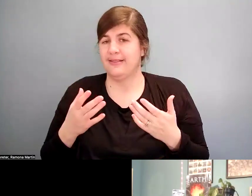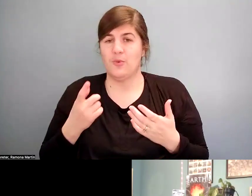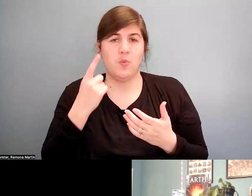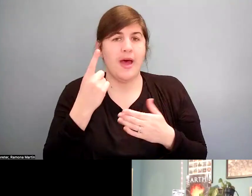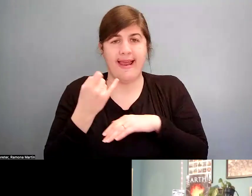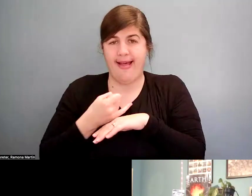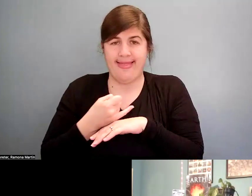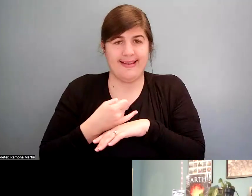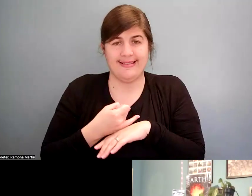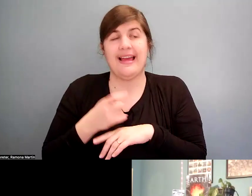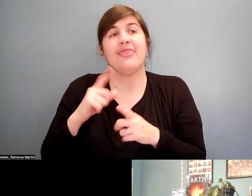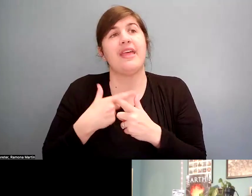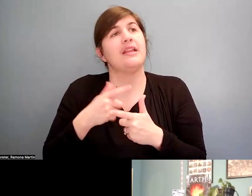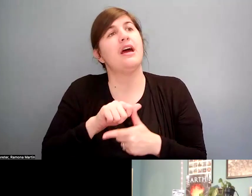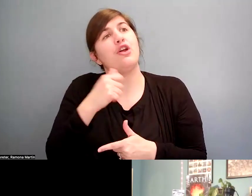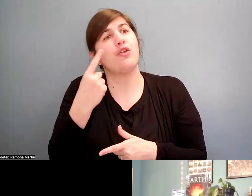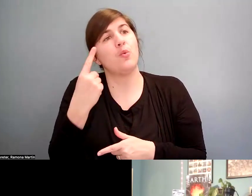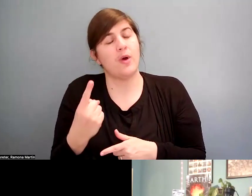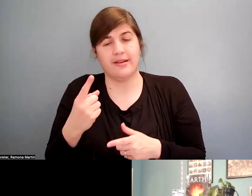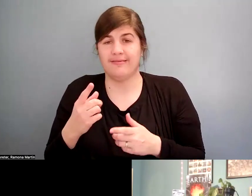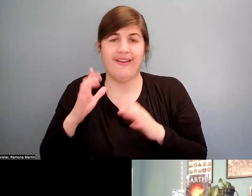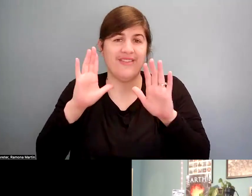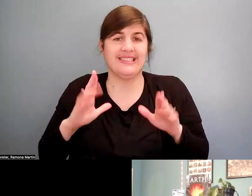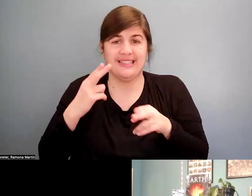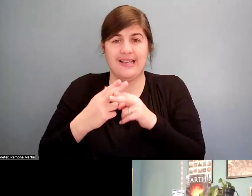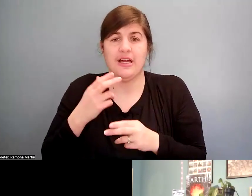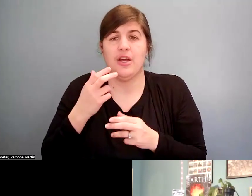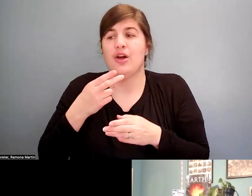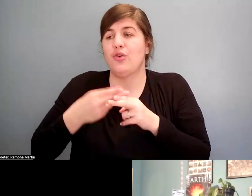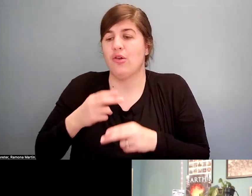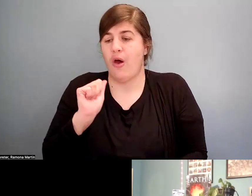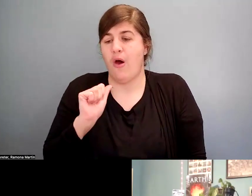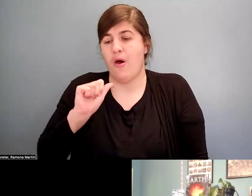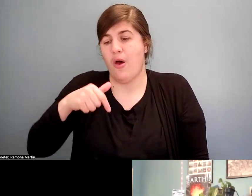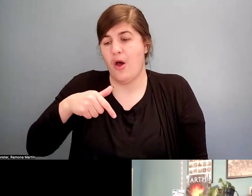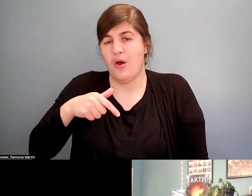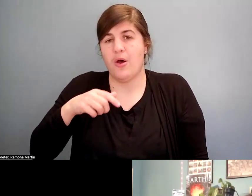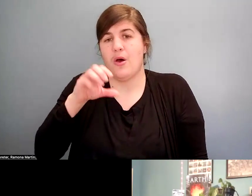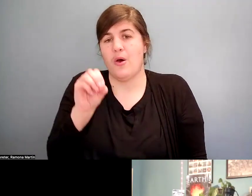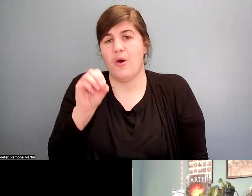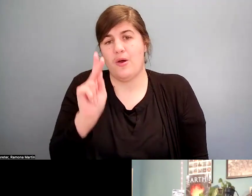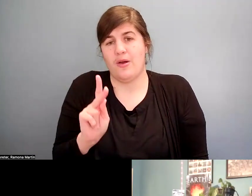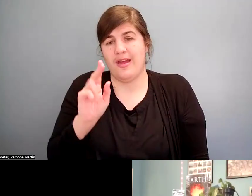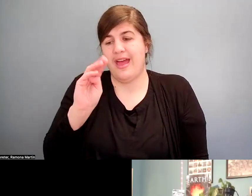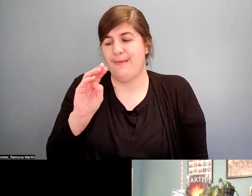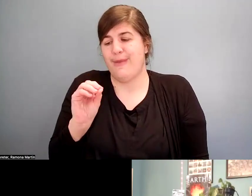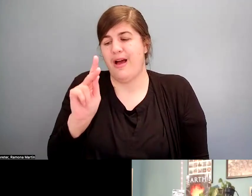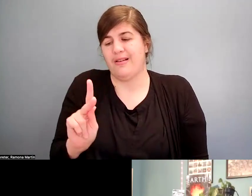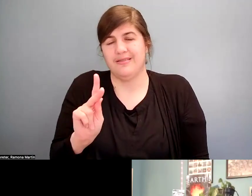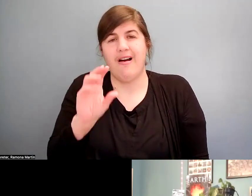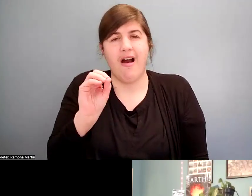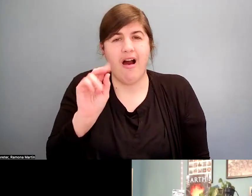island. And then there's another one which has a fantastic name called Okmok. Oh. OK,